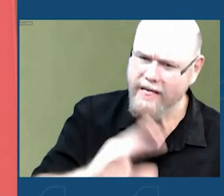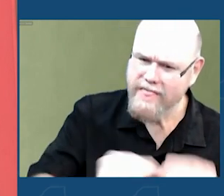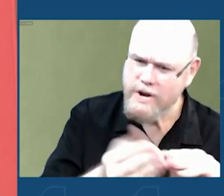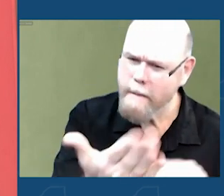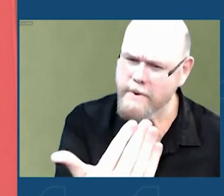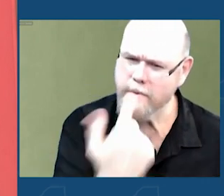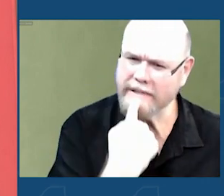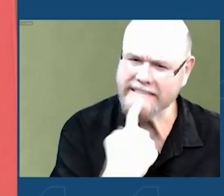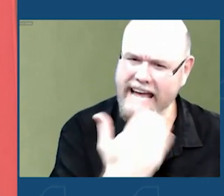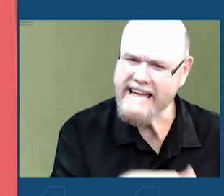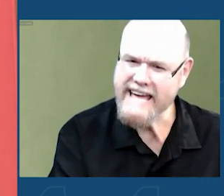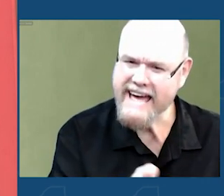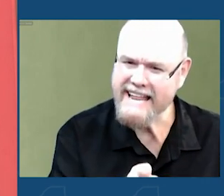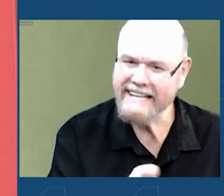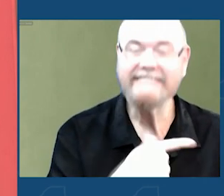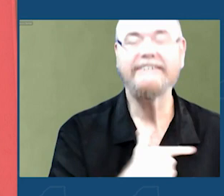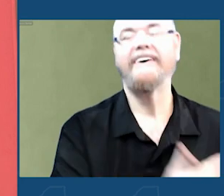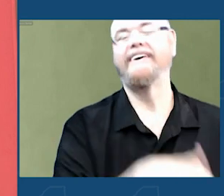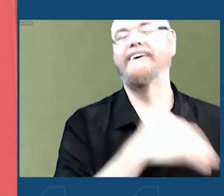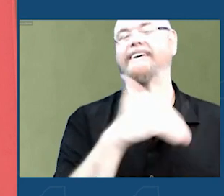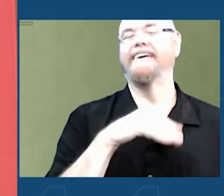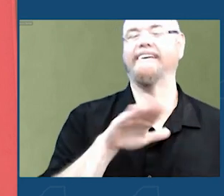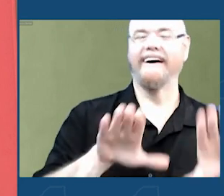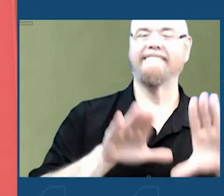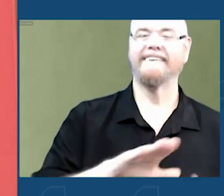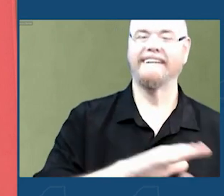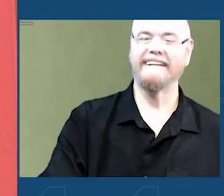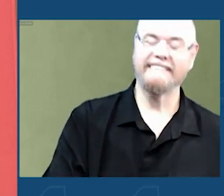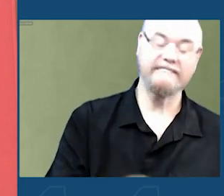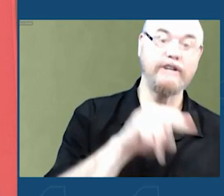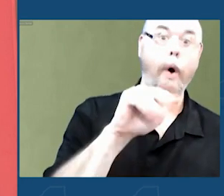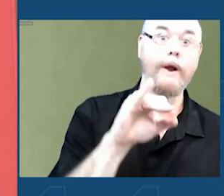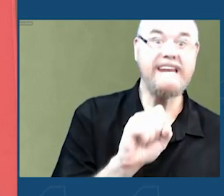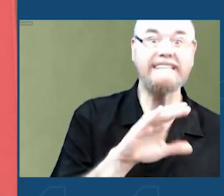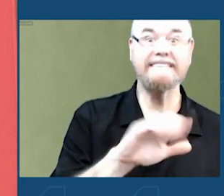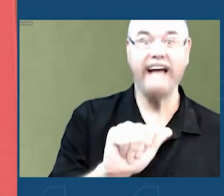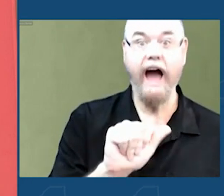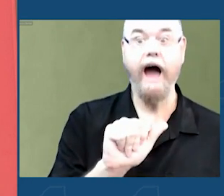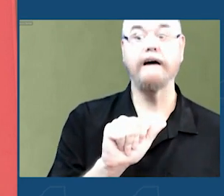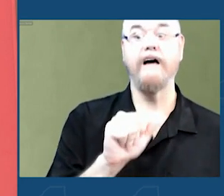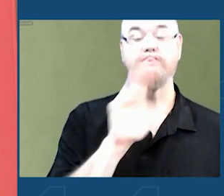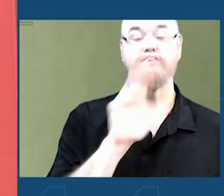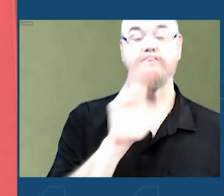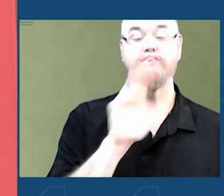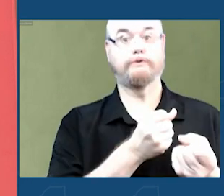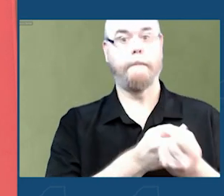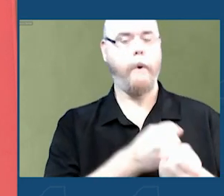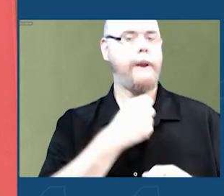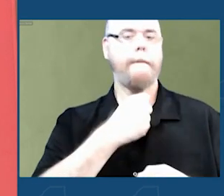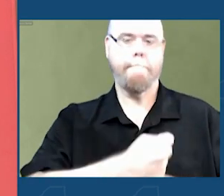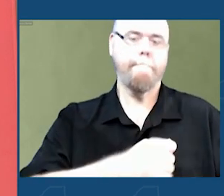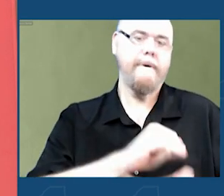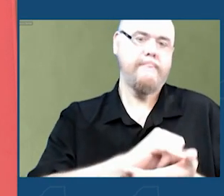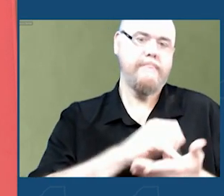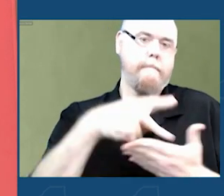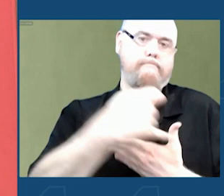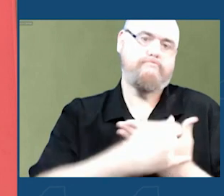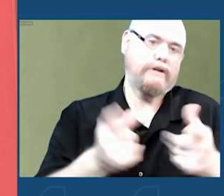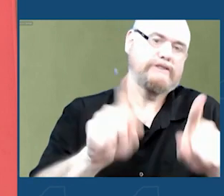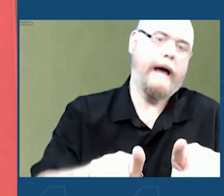it was really wonderful. And Niska's support is making the project happening. So thank